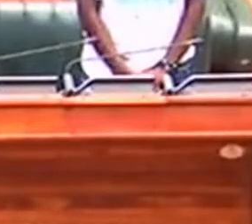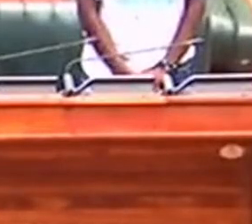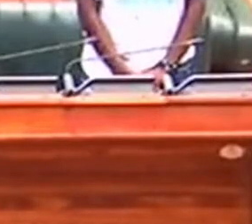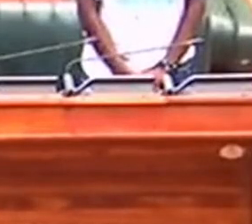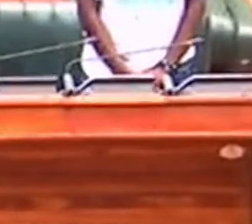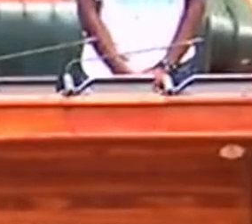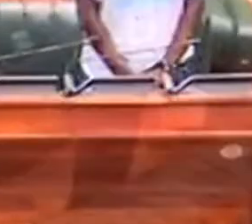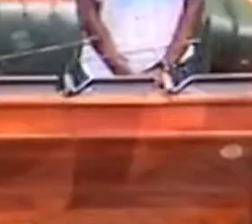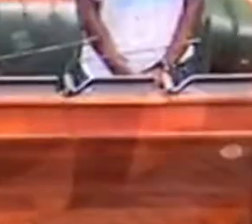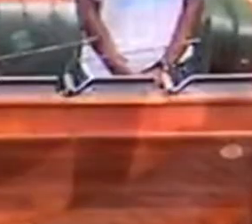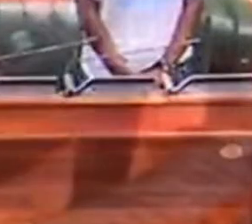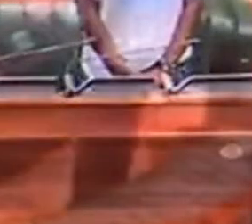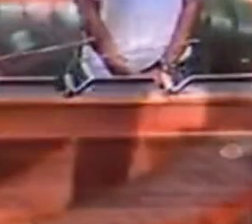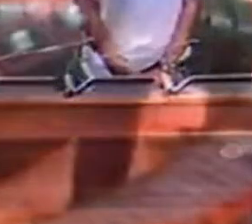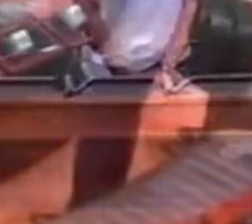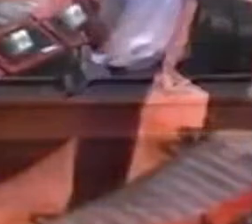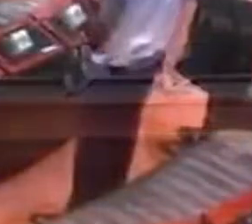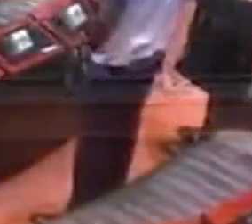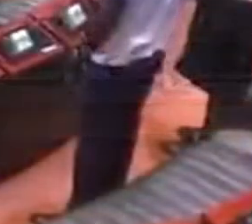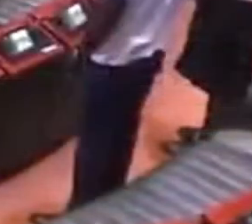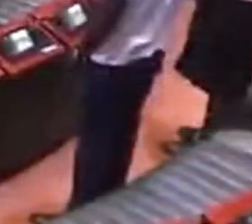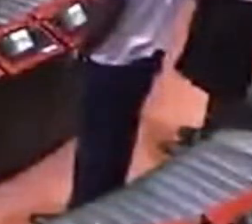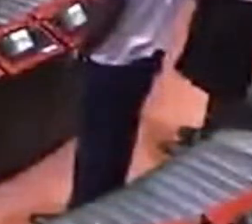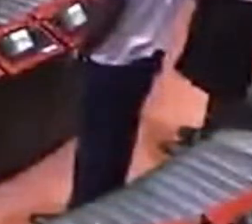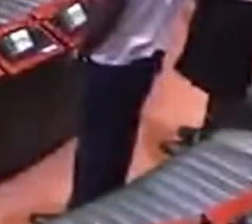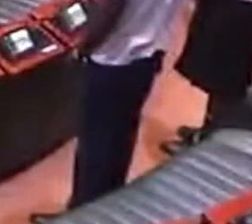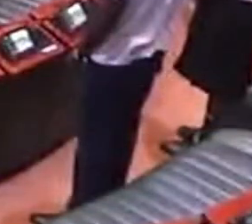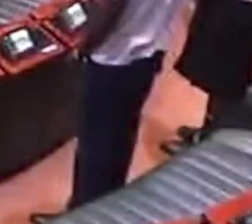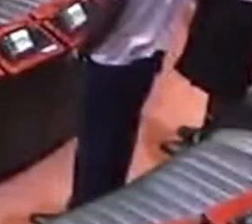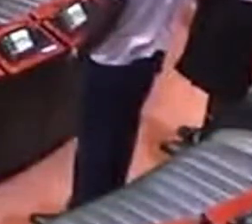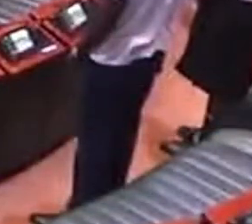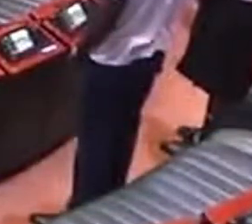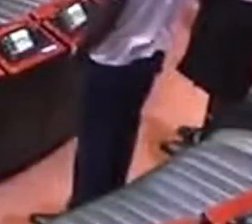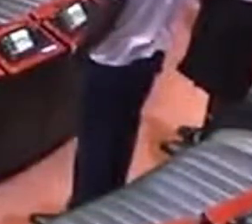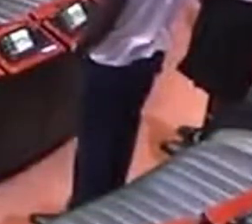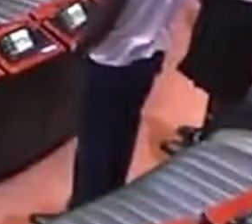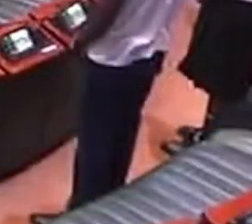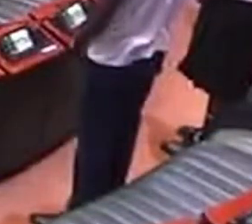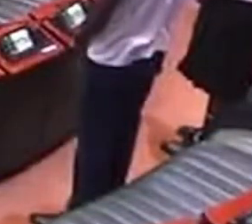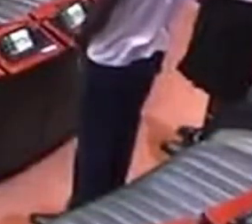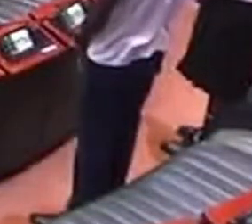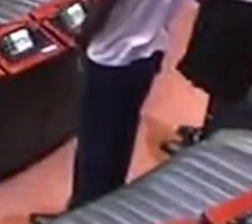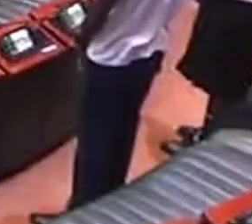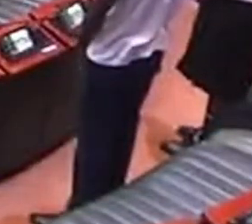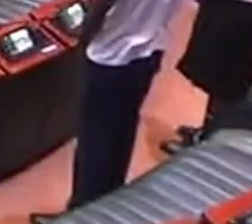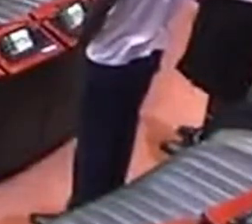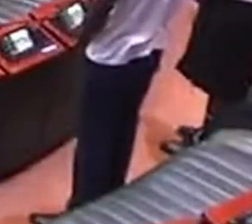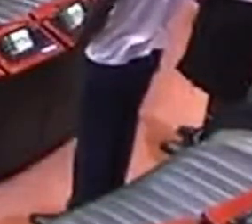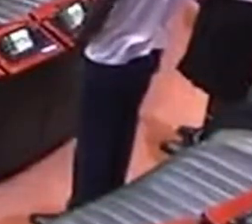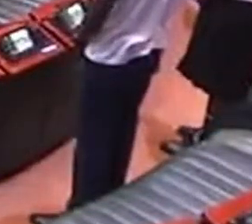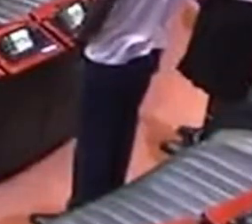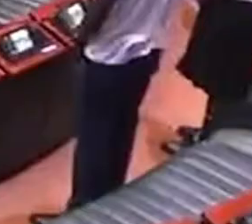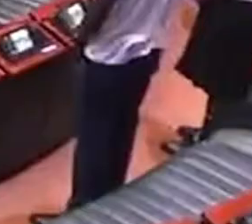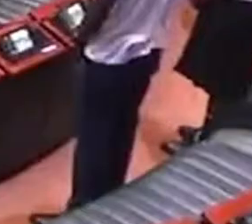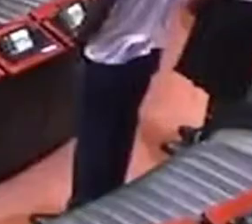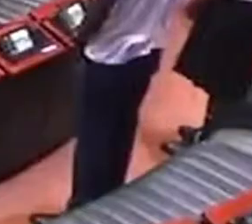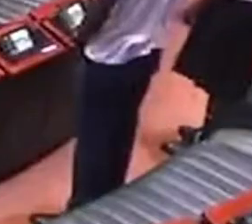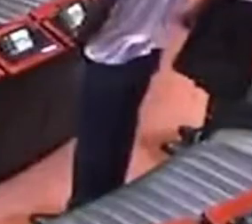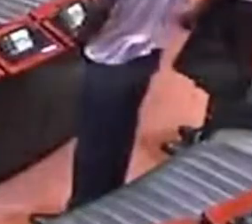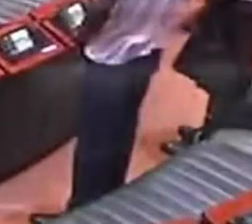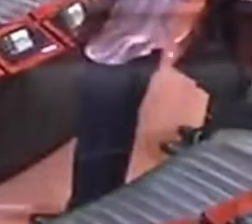unity, victors in the struggle for our rights.